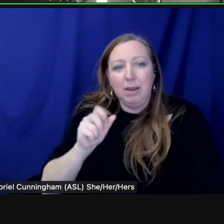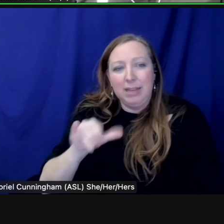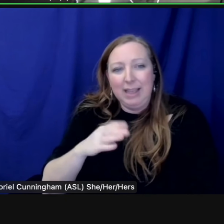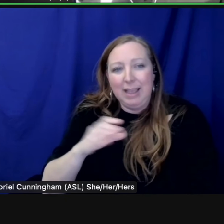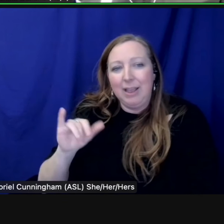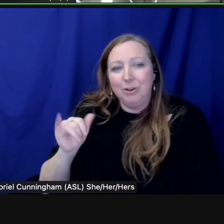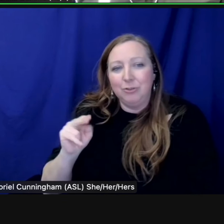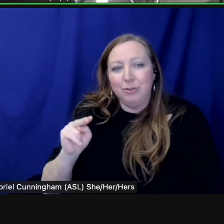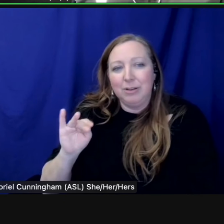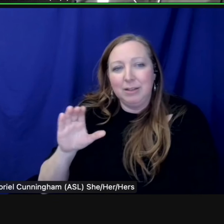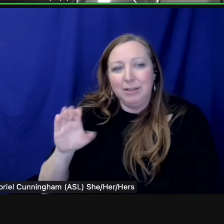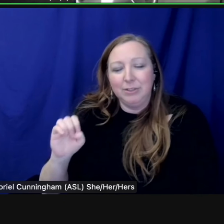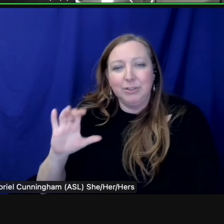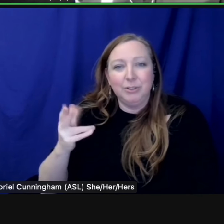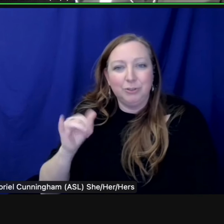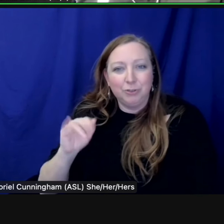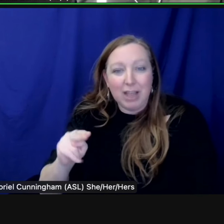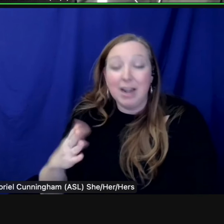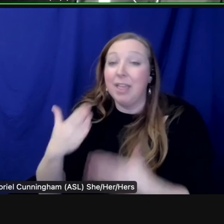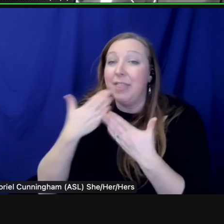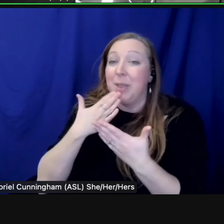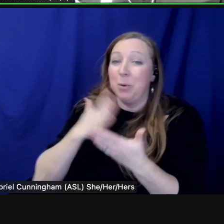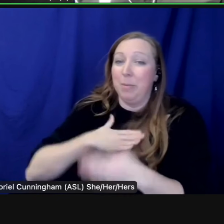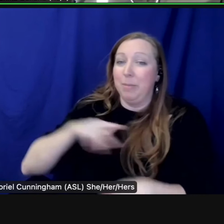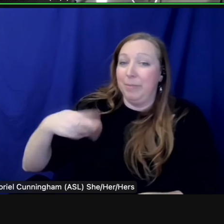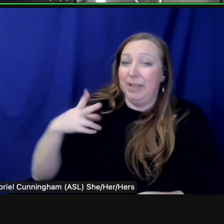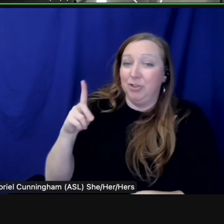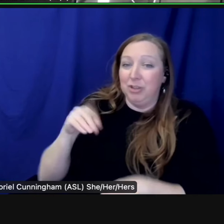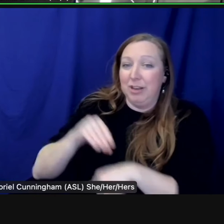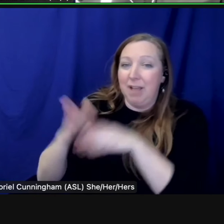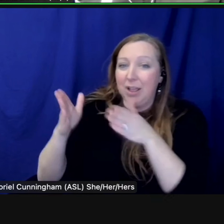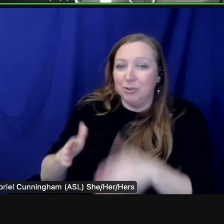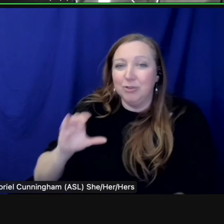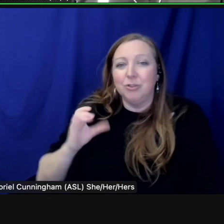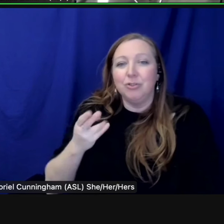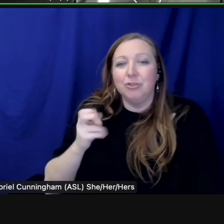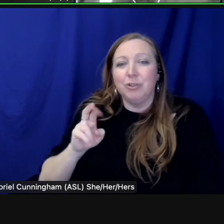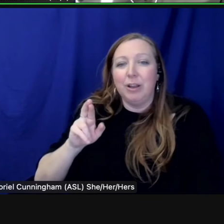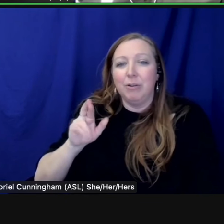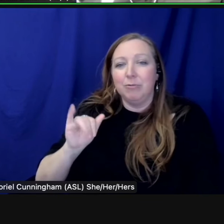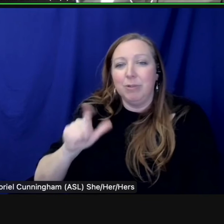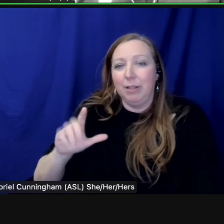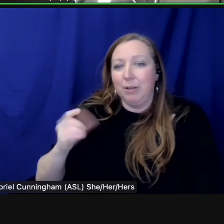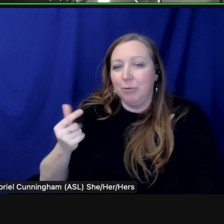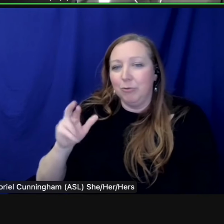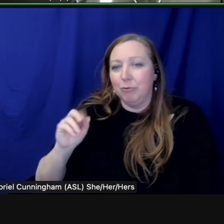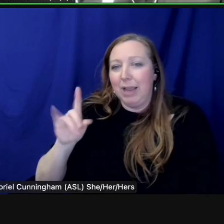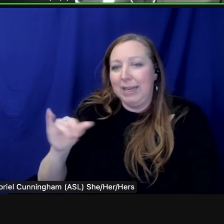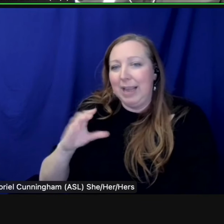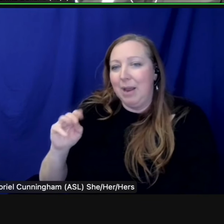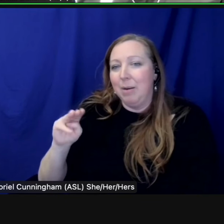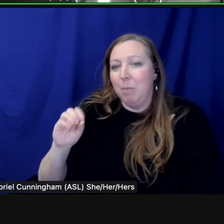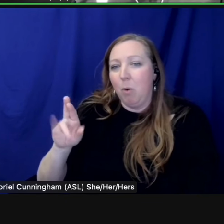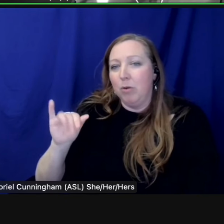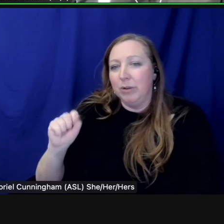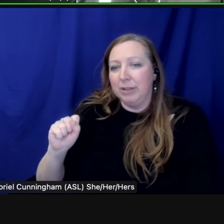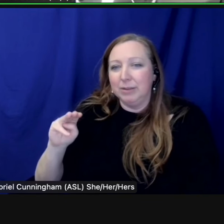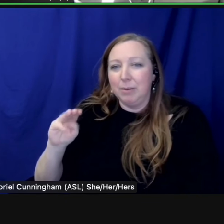my PhD advisor, Cheryl Brady and Morris Moskvich, for also being peerless, and all the lovely people